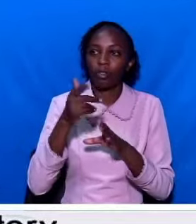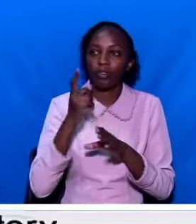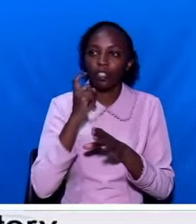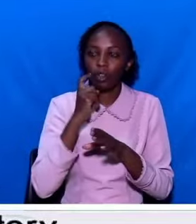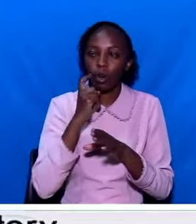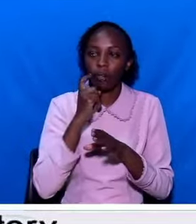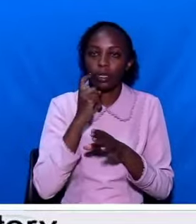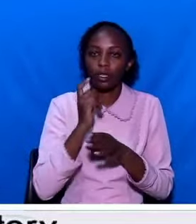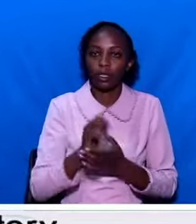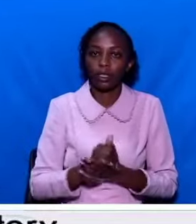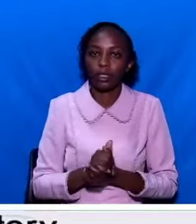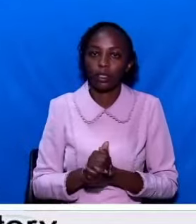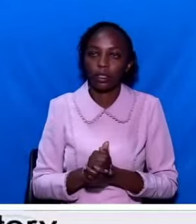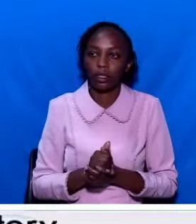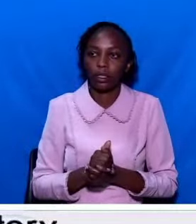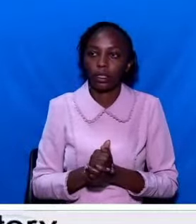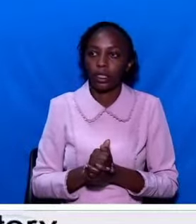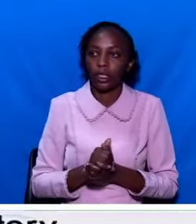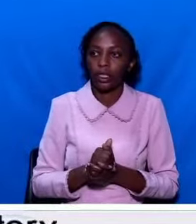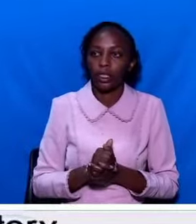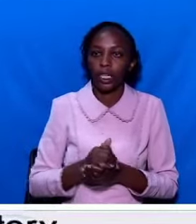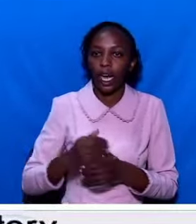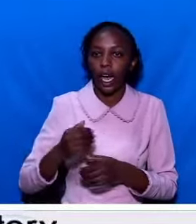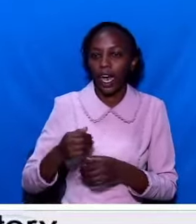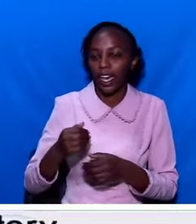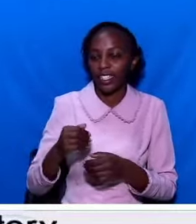of this place, a certain kagai,